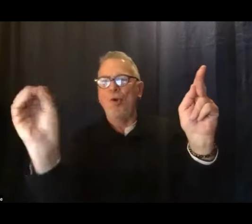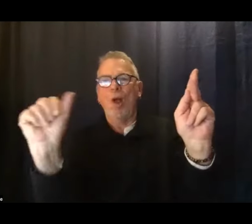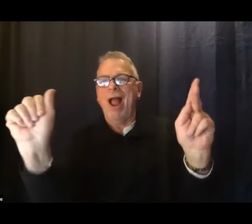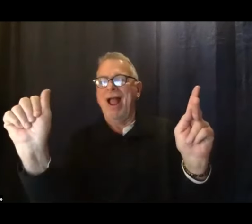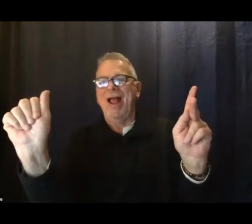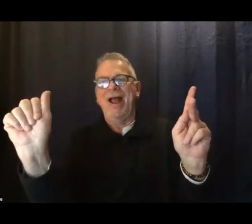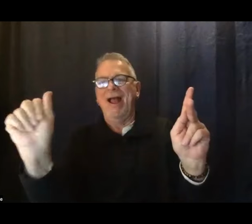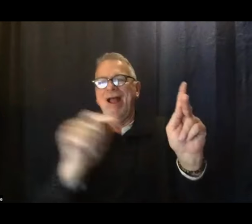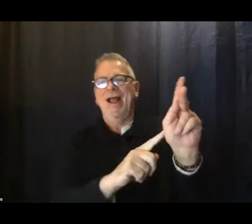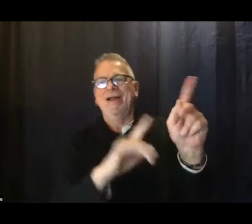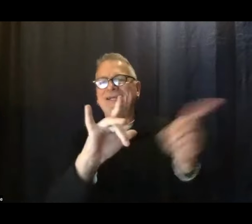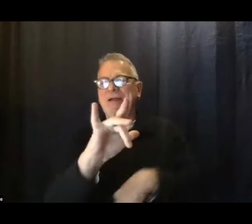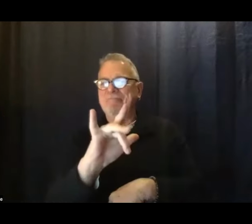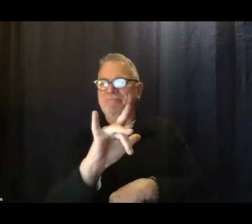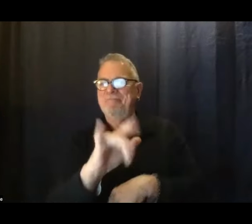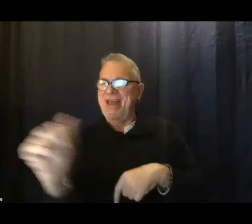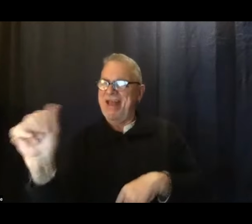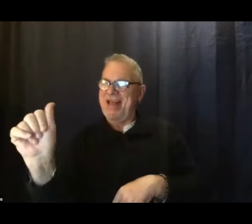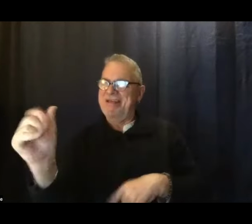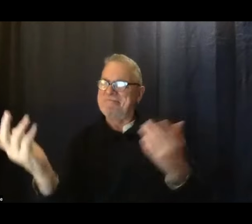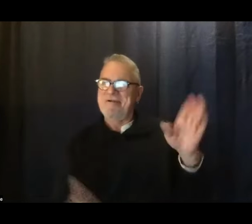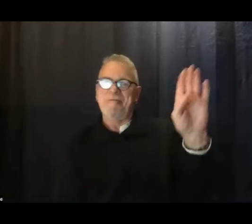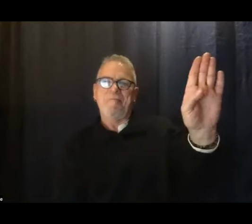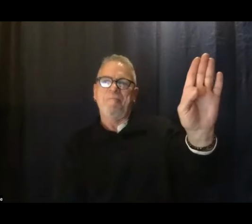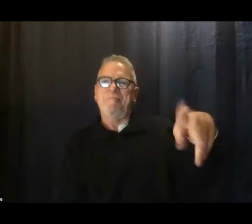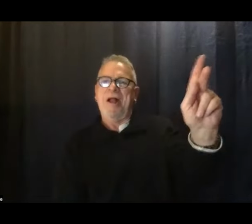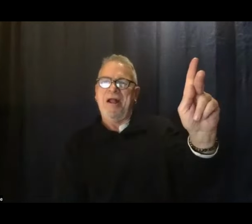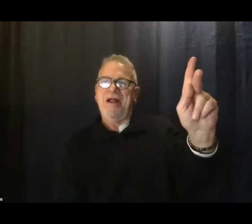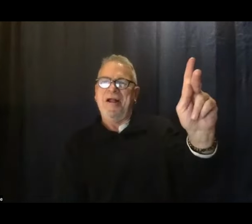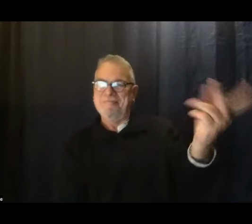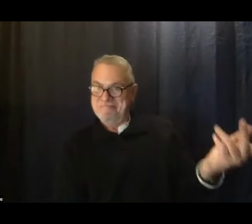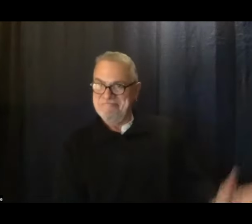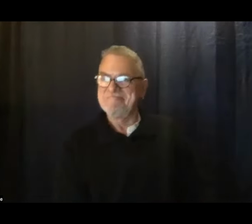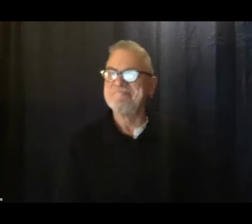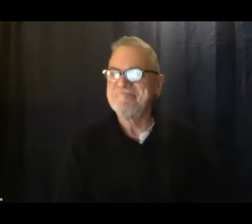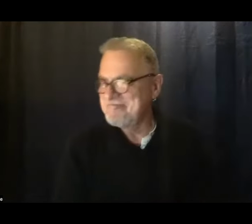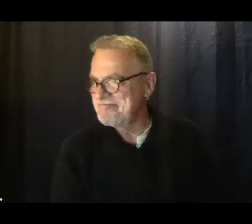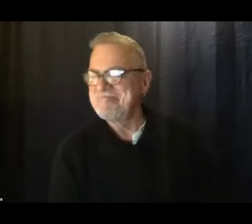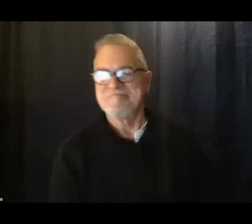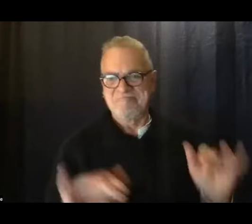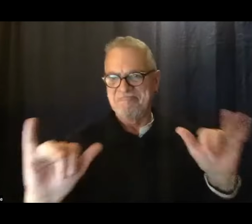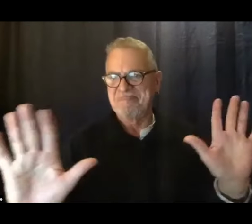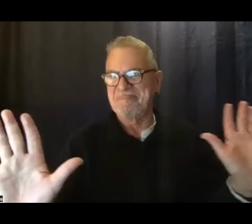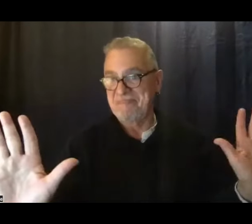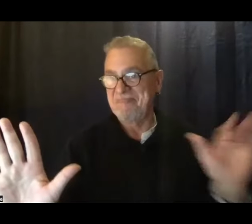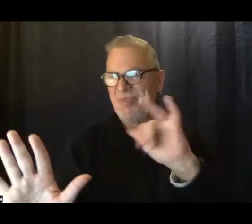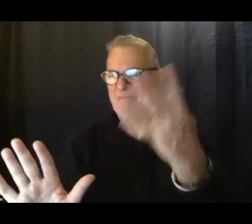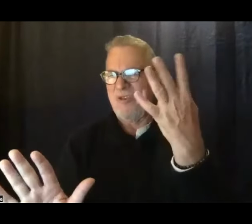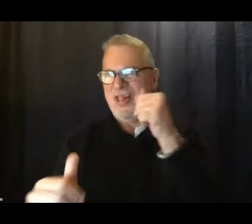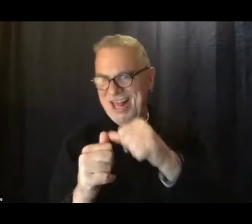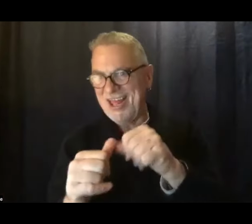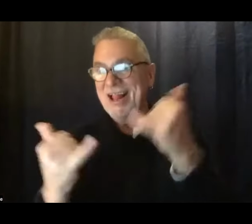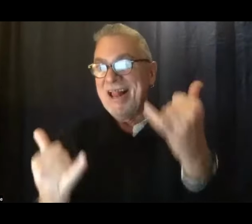pops back up to the K. The A is dropped. It's skipped. Bank.